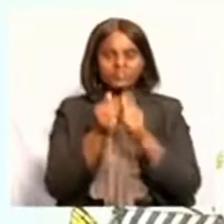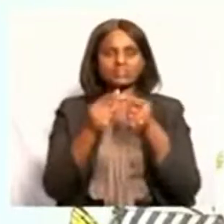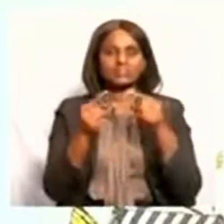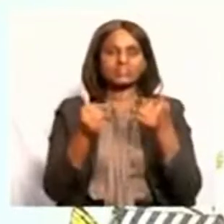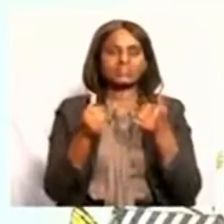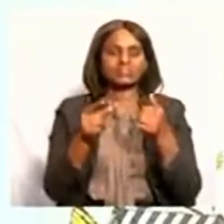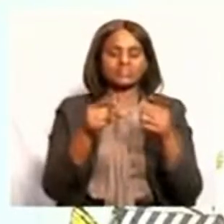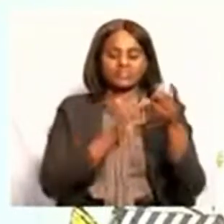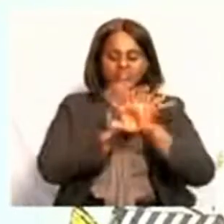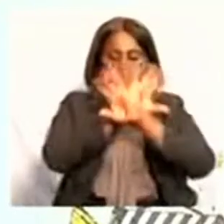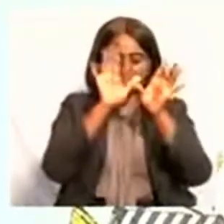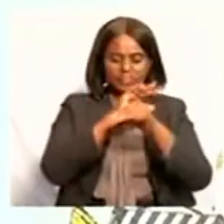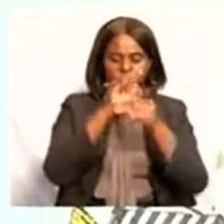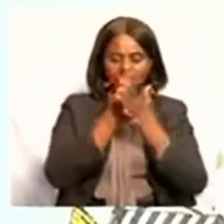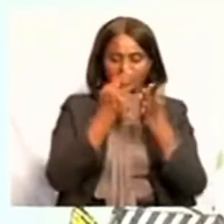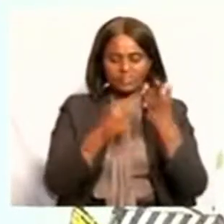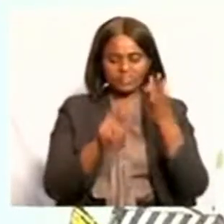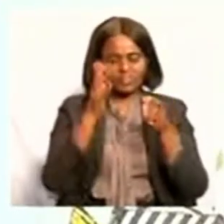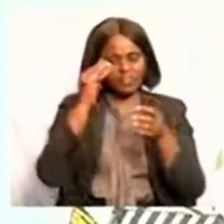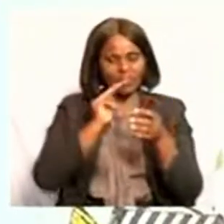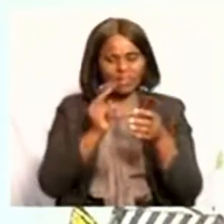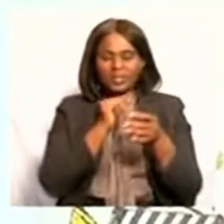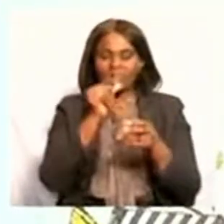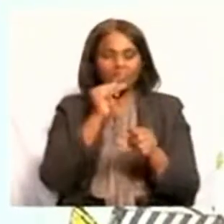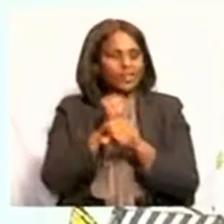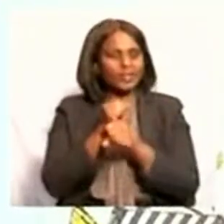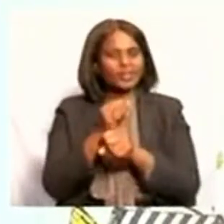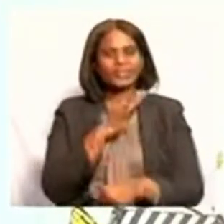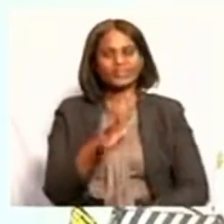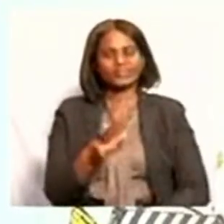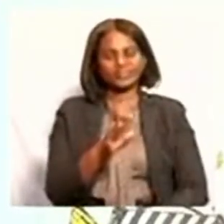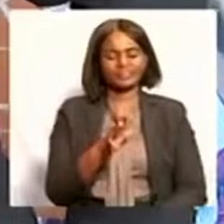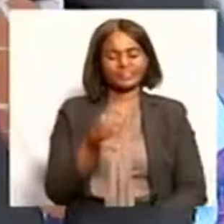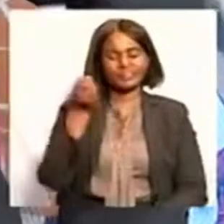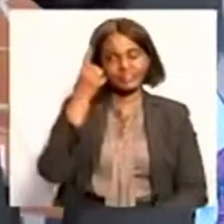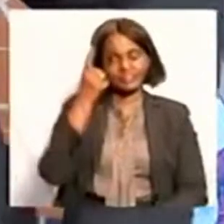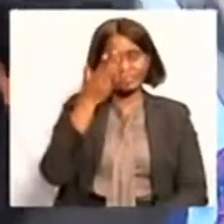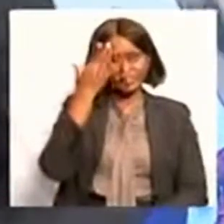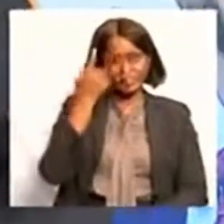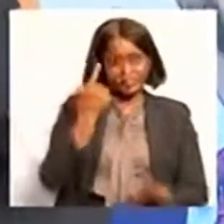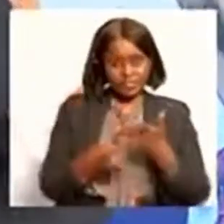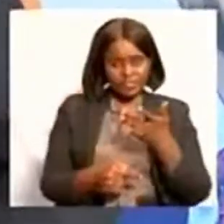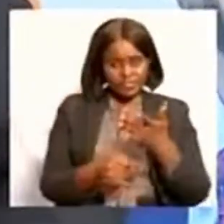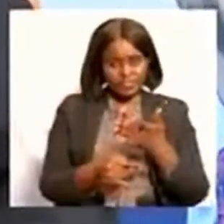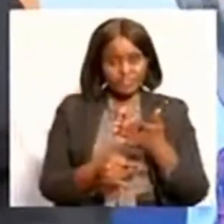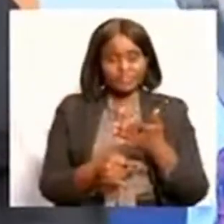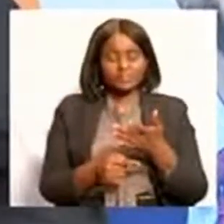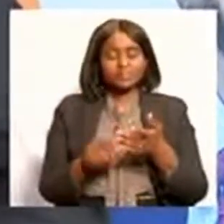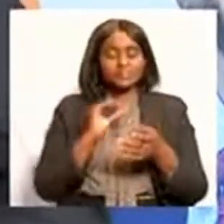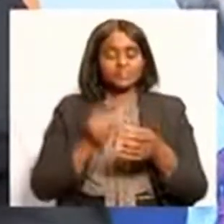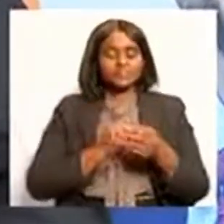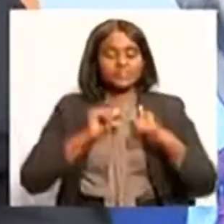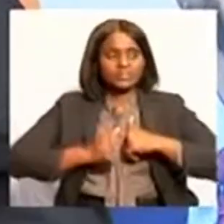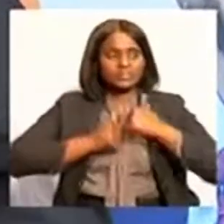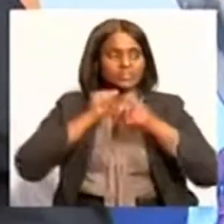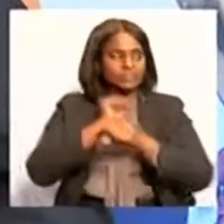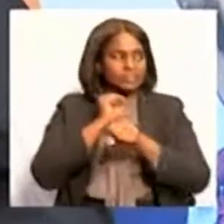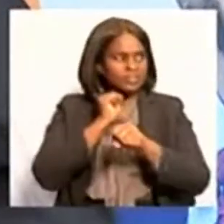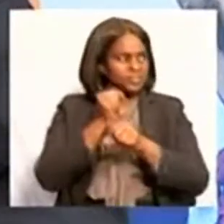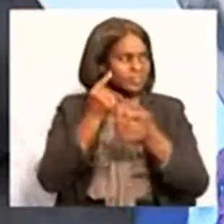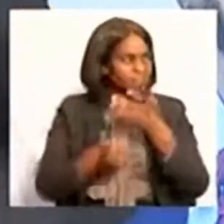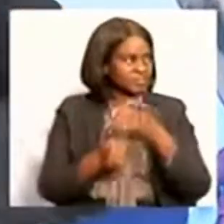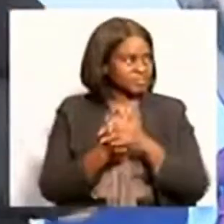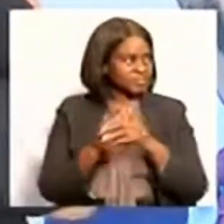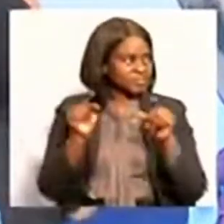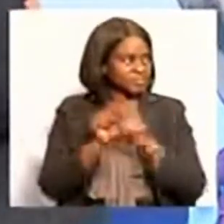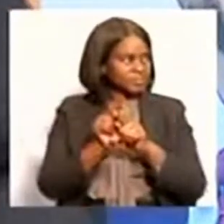correct those vices. Why are we not making it right? Well, you must understand what our mandate is, Julius.